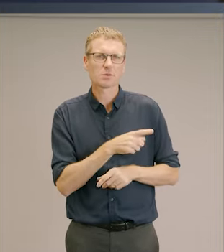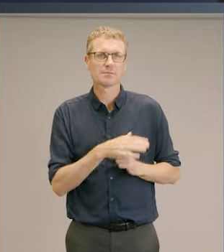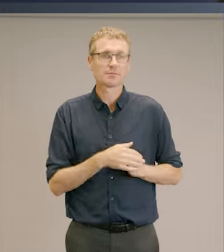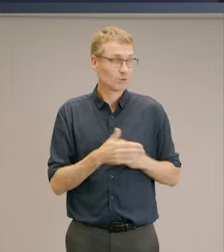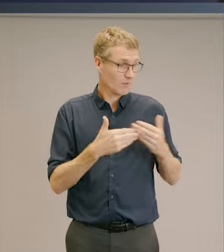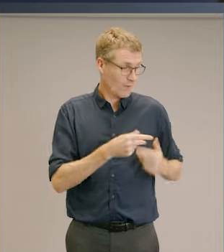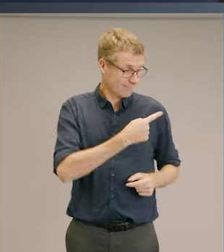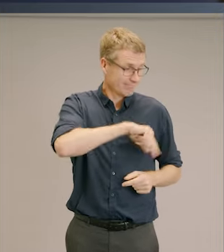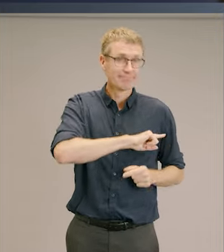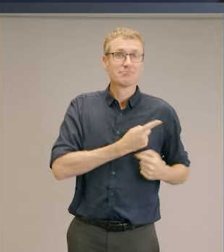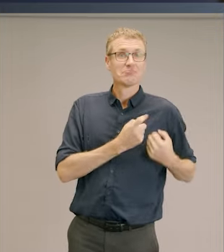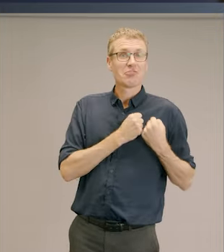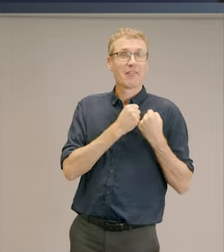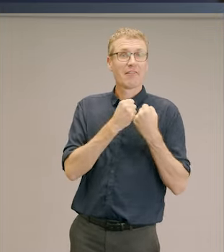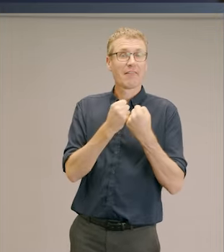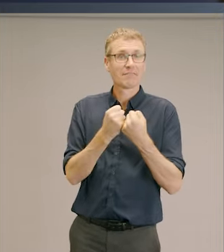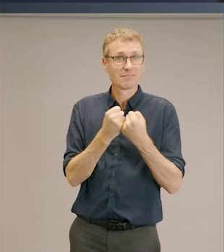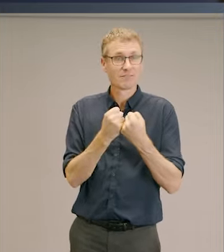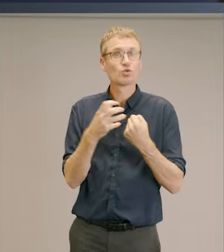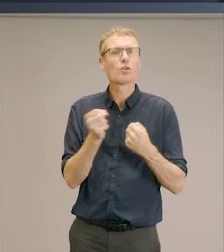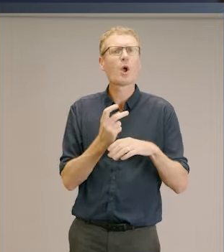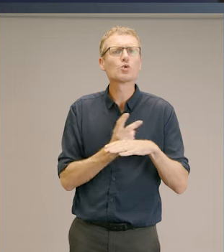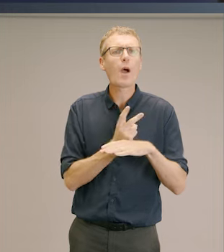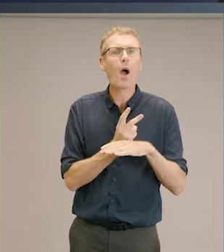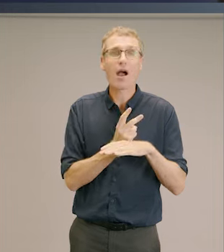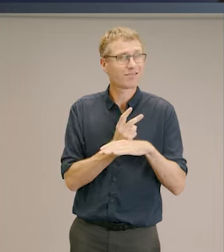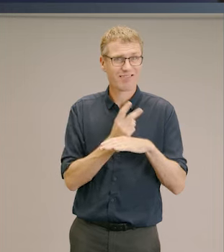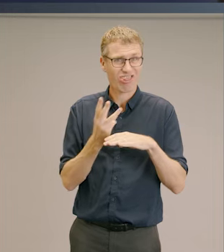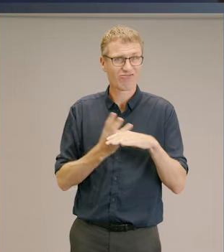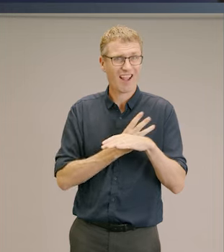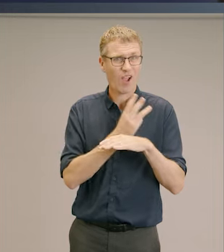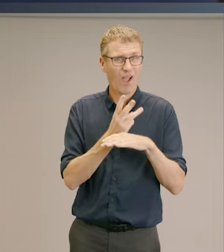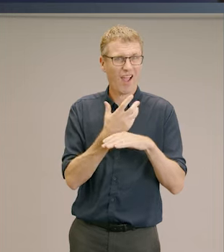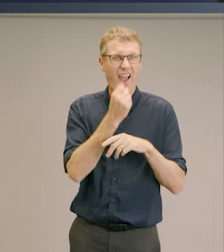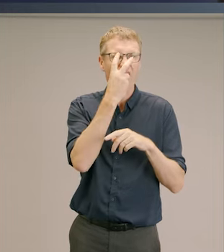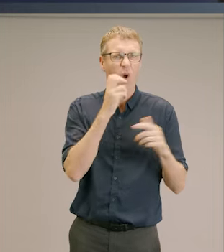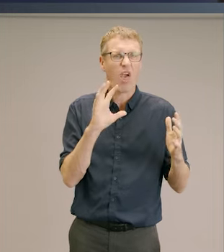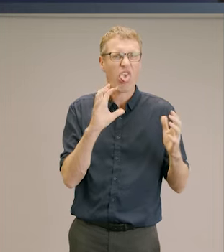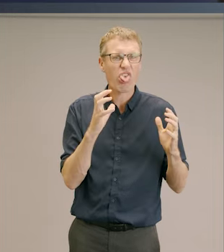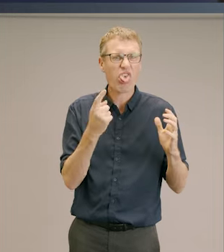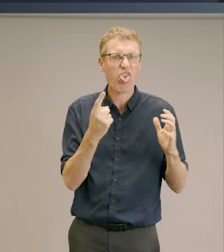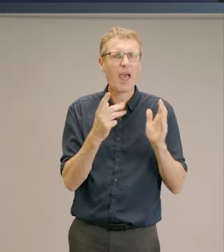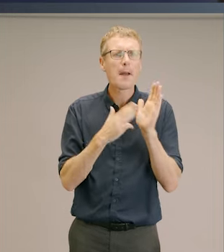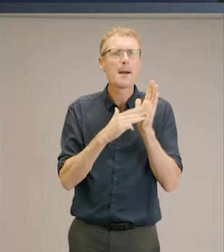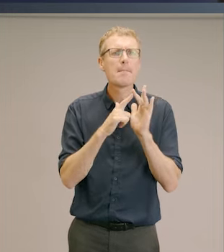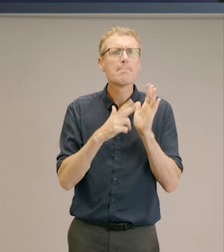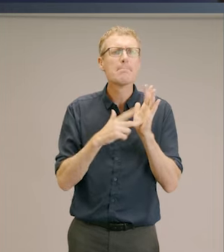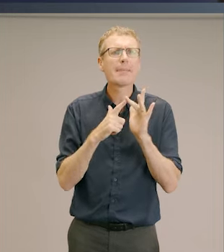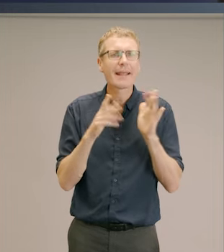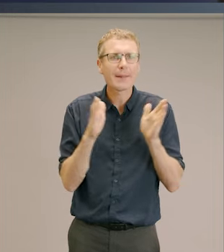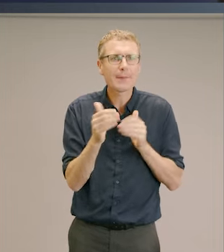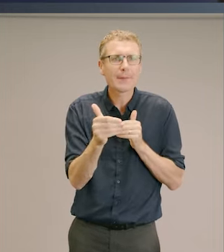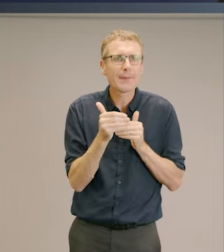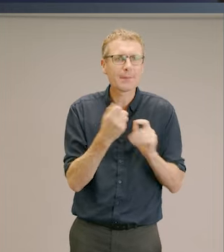we went, drove to the wedding. It was going to take us about 2 hours. It ended up taking us 3 hours in our clapped out little red mini